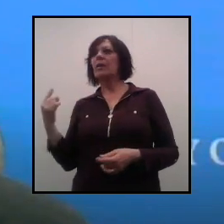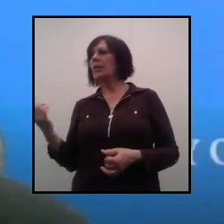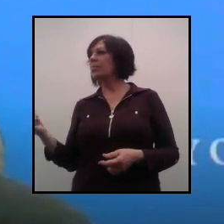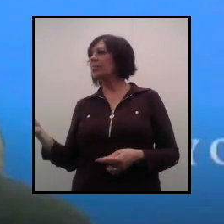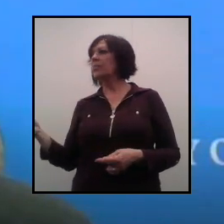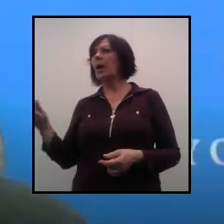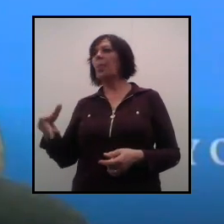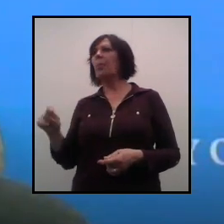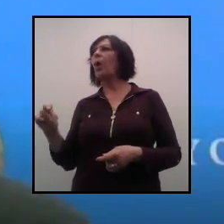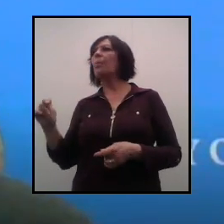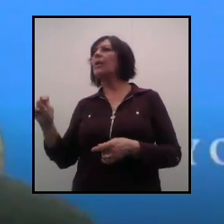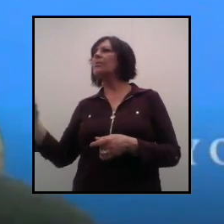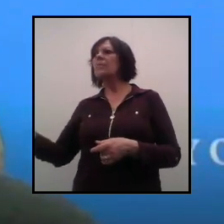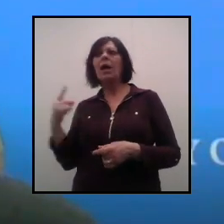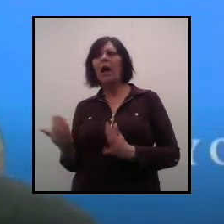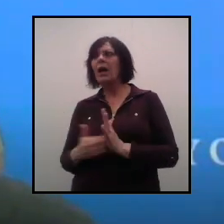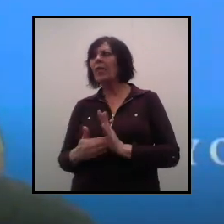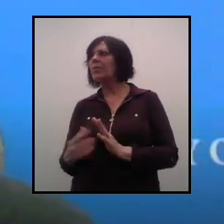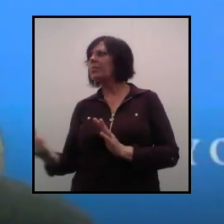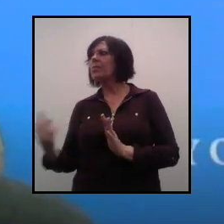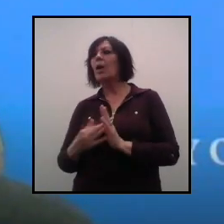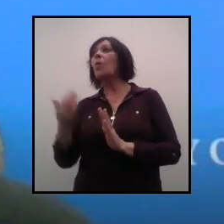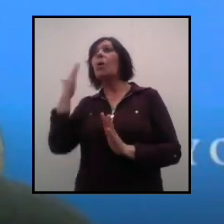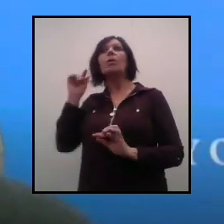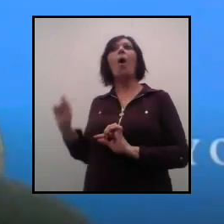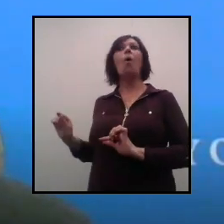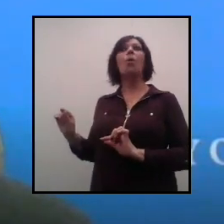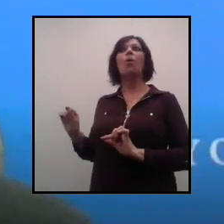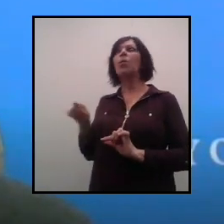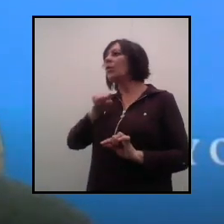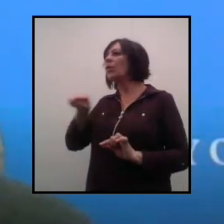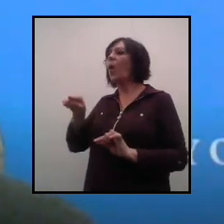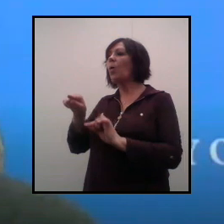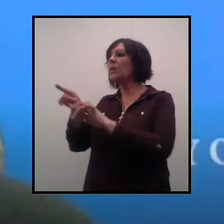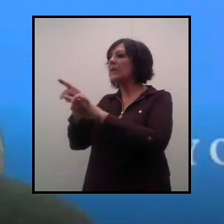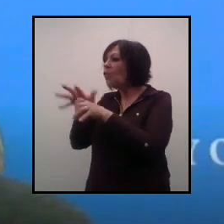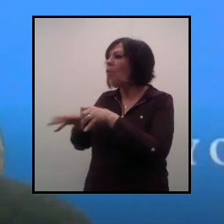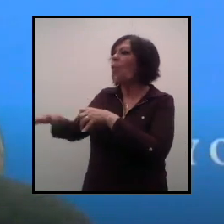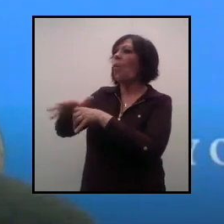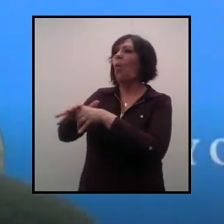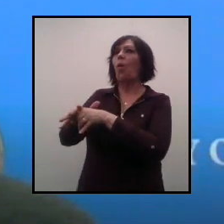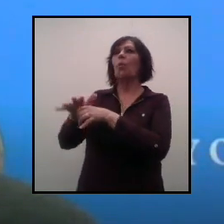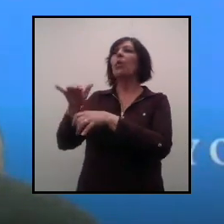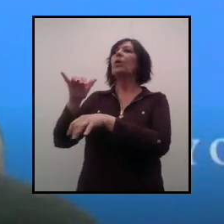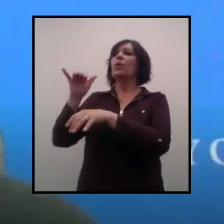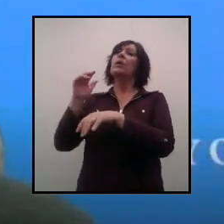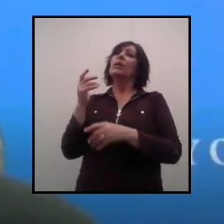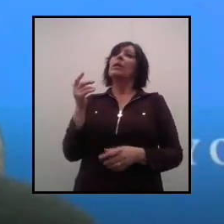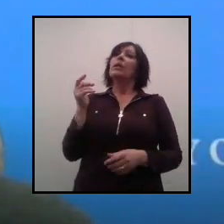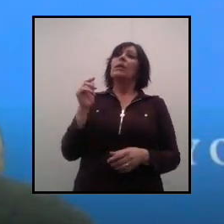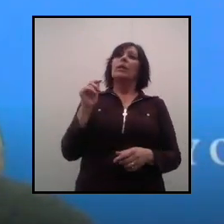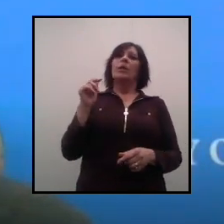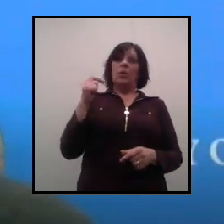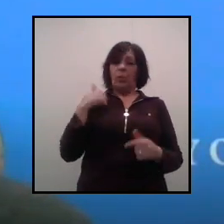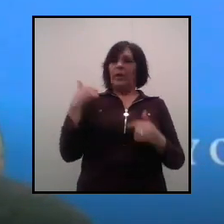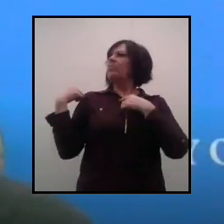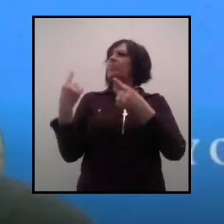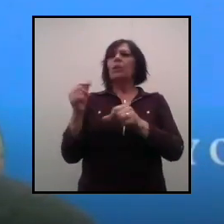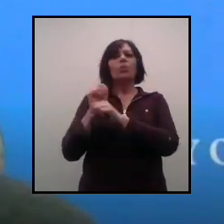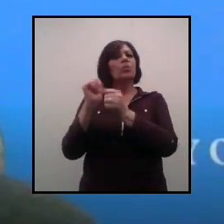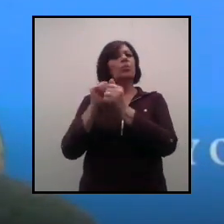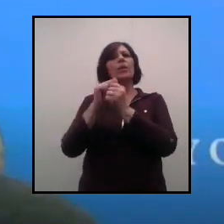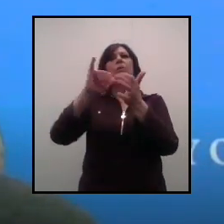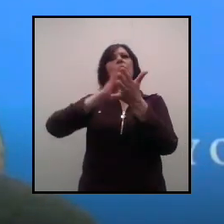senior apartment complex, we want to know about that so we can address it and work with the New York State Department of Health on that. And we have done that